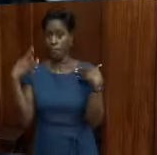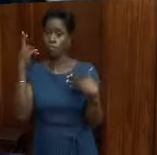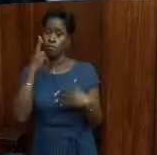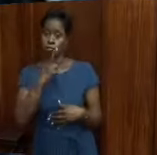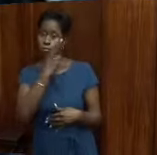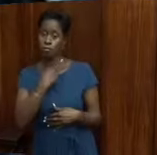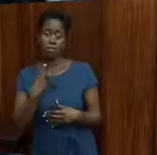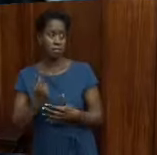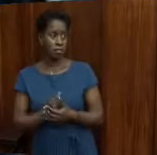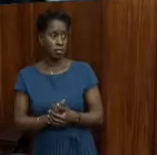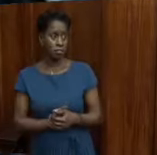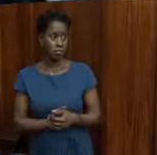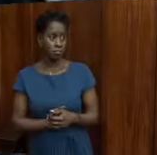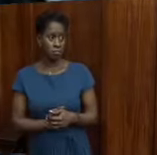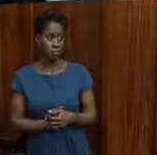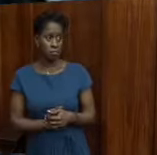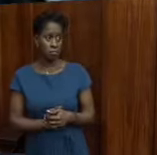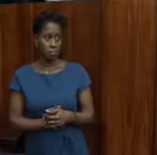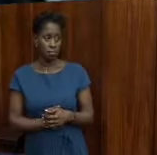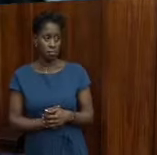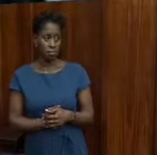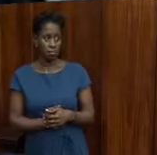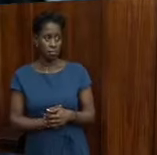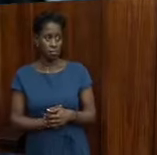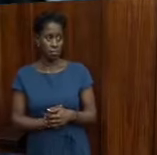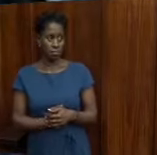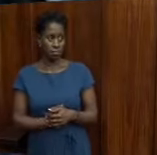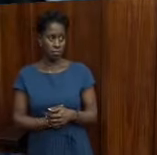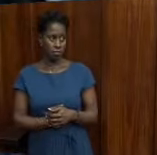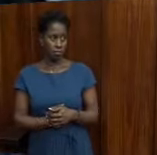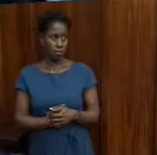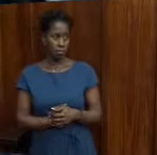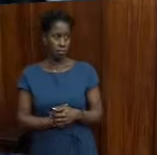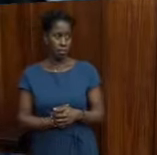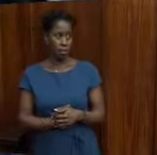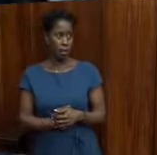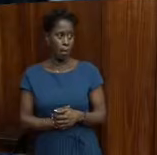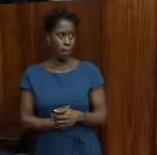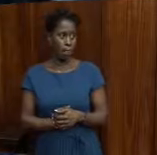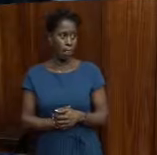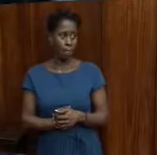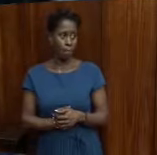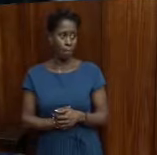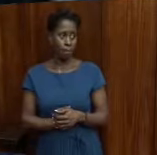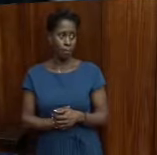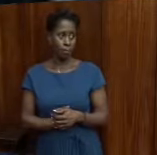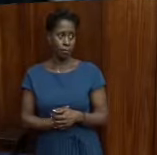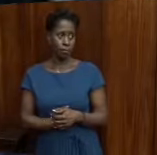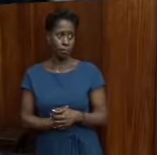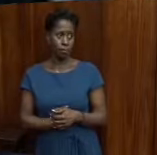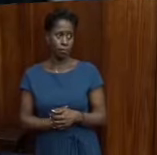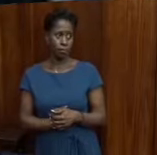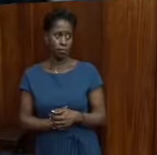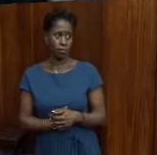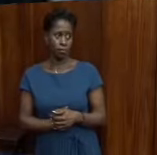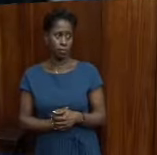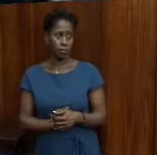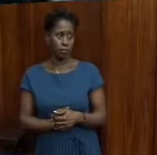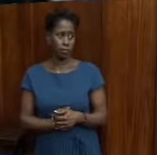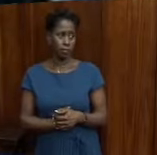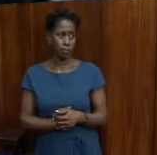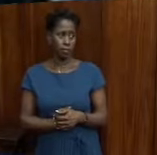expected to supplement the existing dining and food culture of the village. It's anticipated that the rehabilitation of the square, the village park, will seek